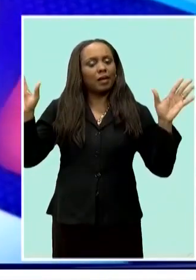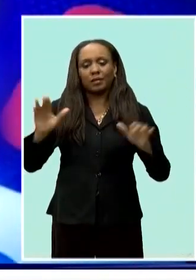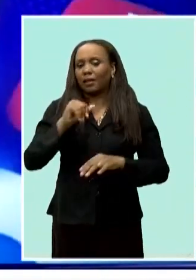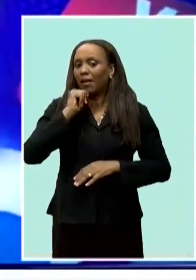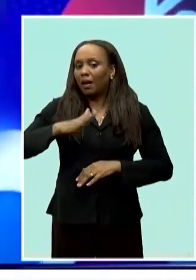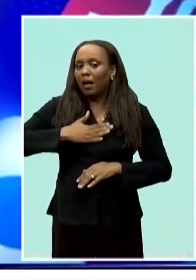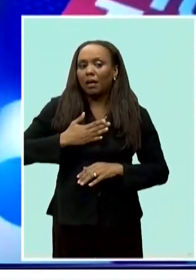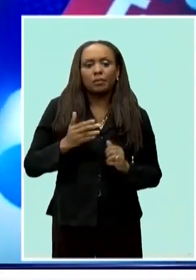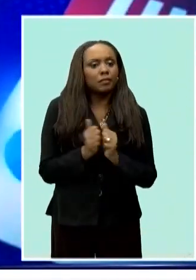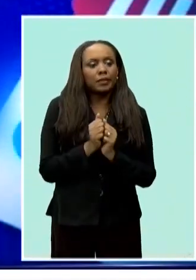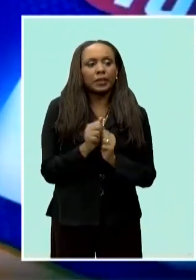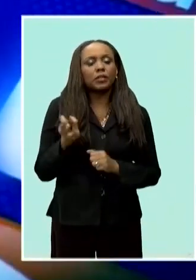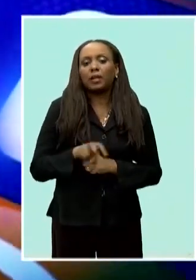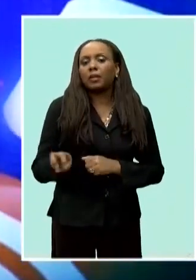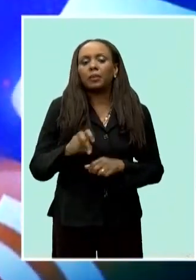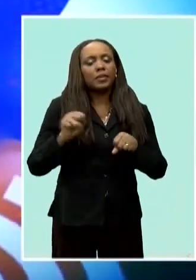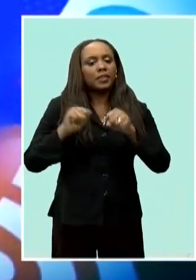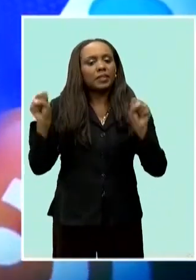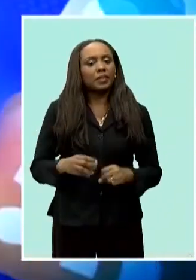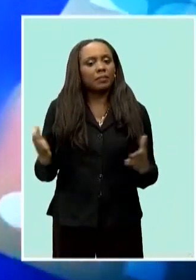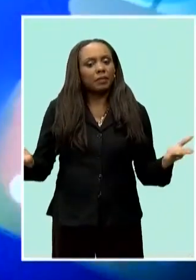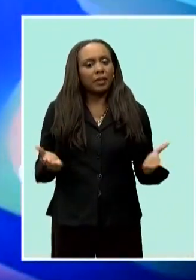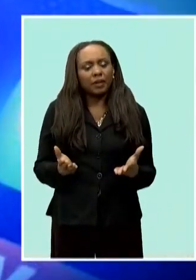like family.